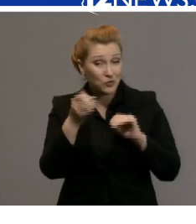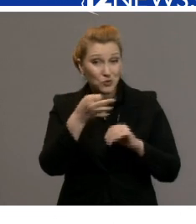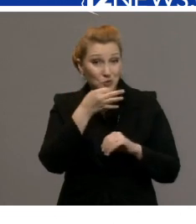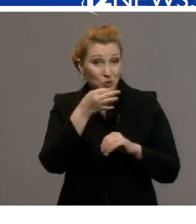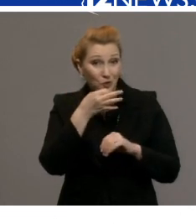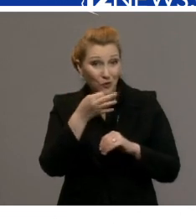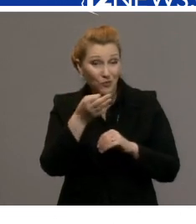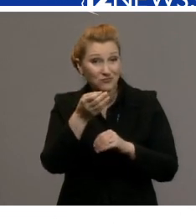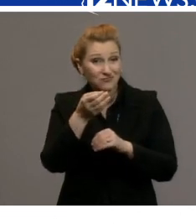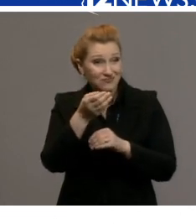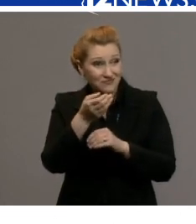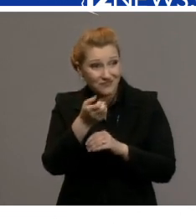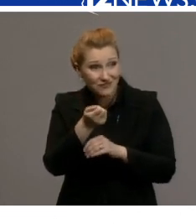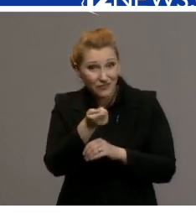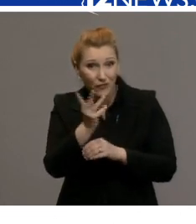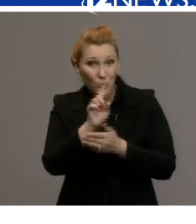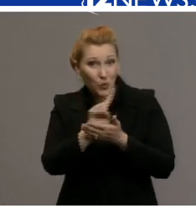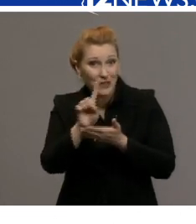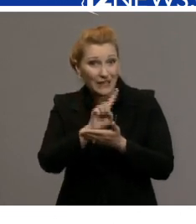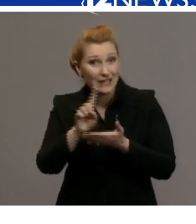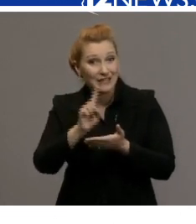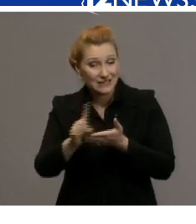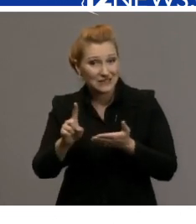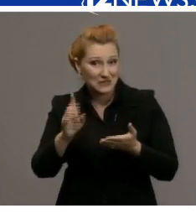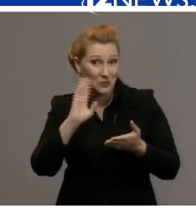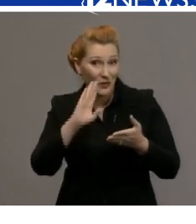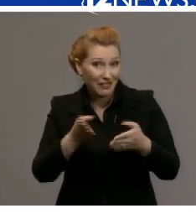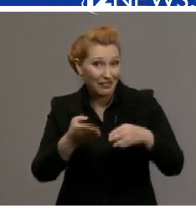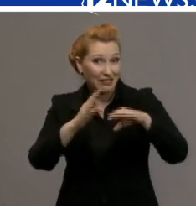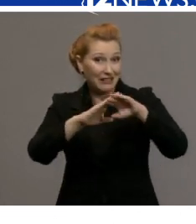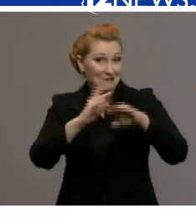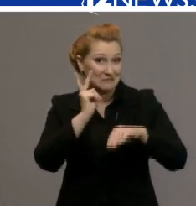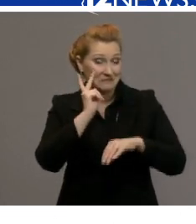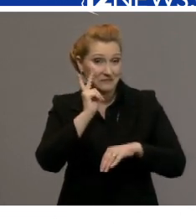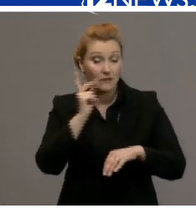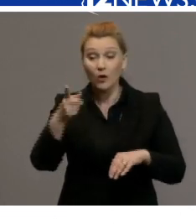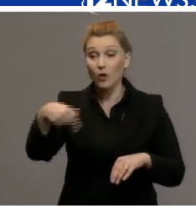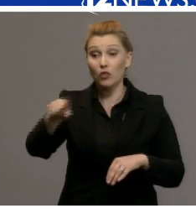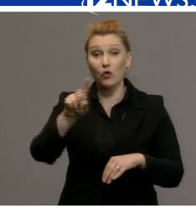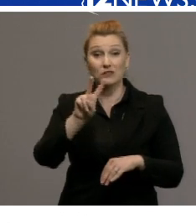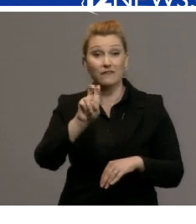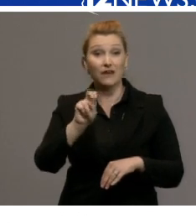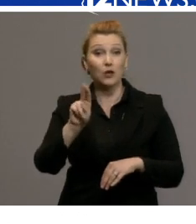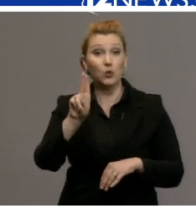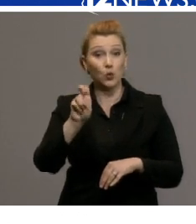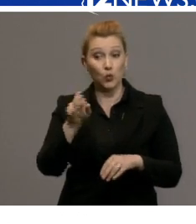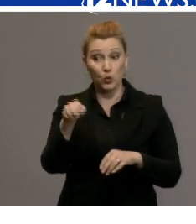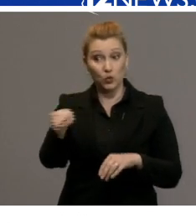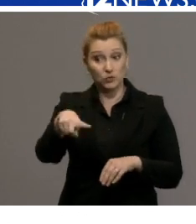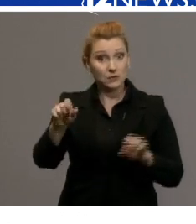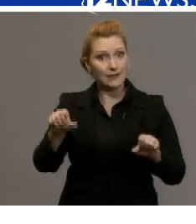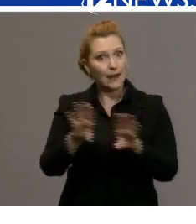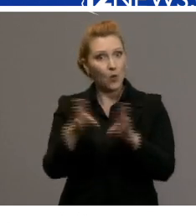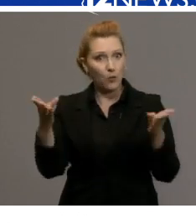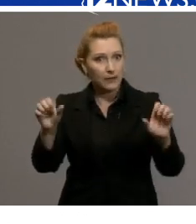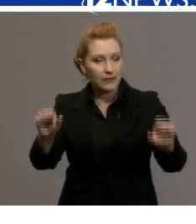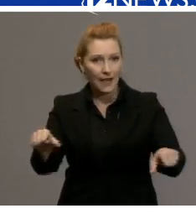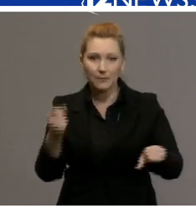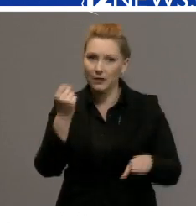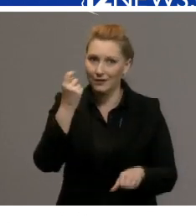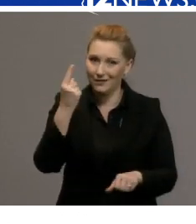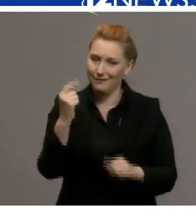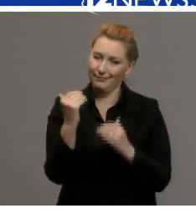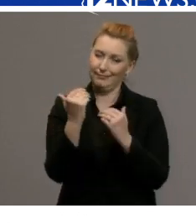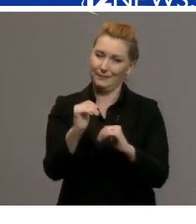can change. Those halls today could open. It would just be how many people within the guidance could